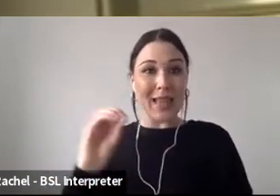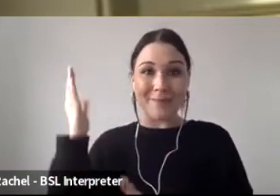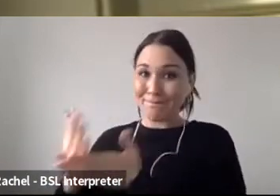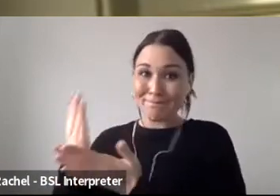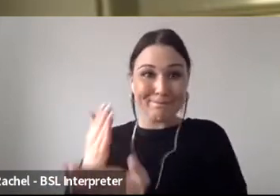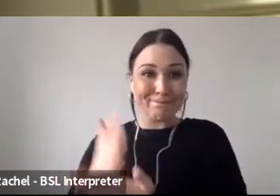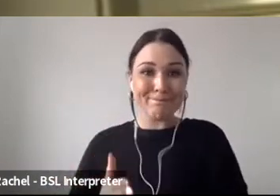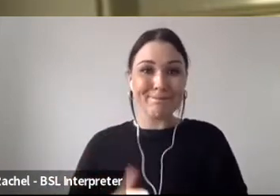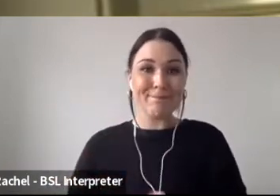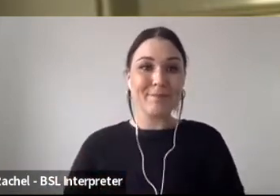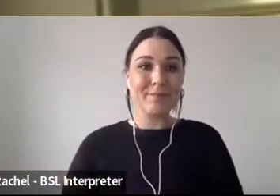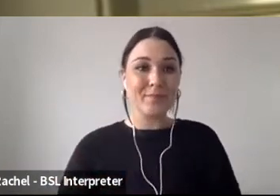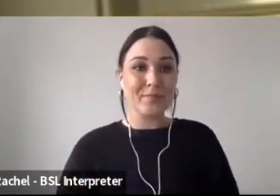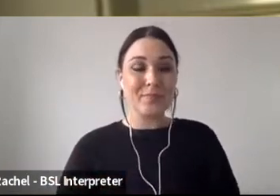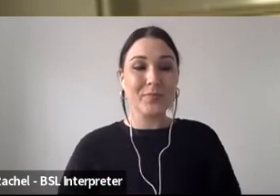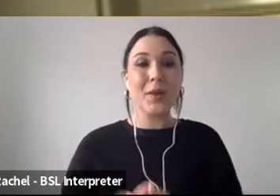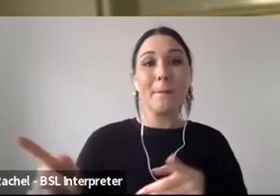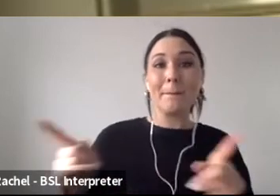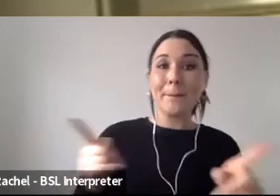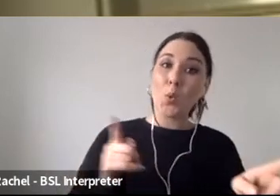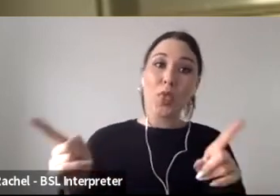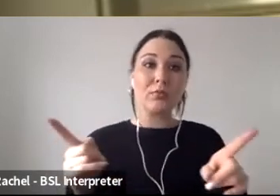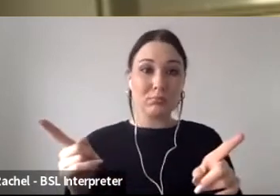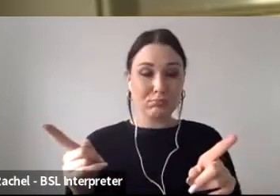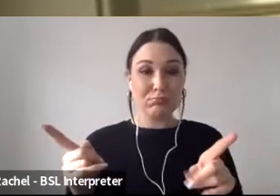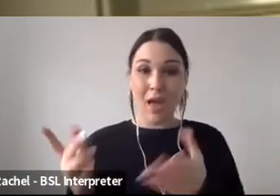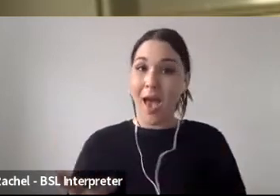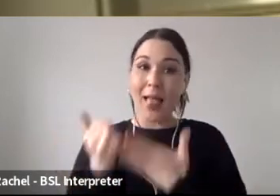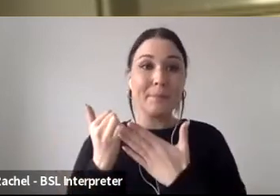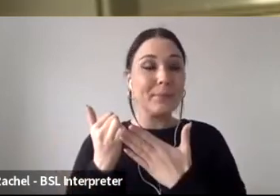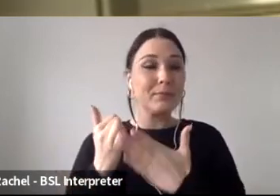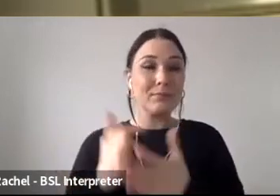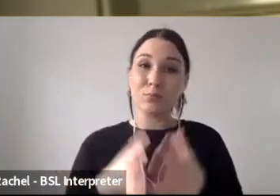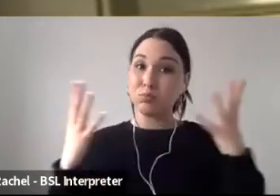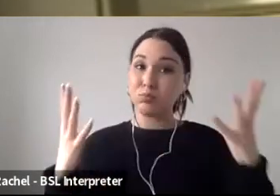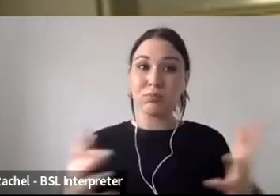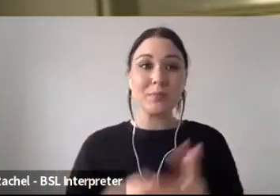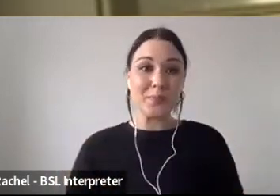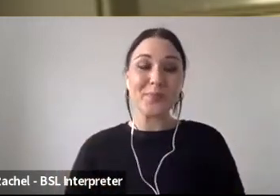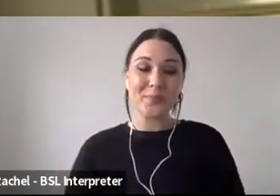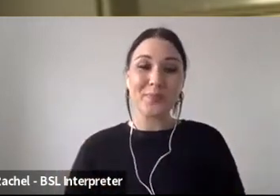And having both combination of both helped me enormously.